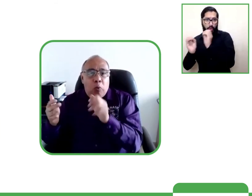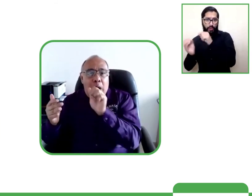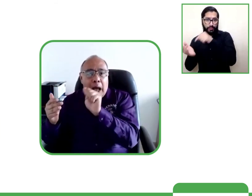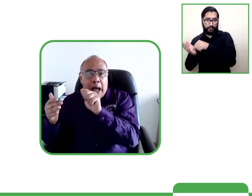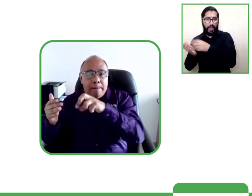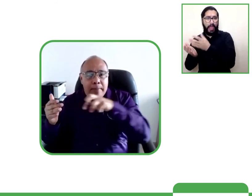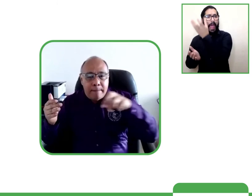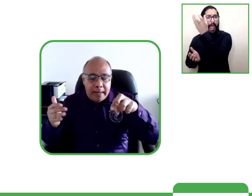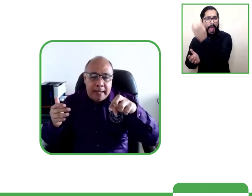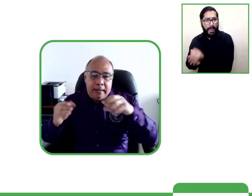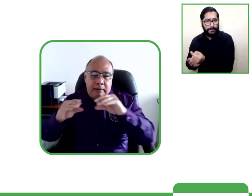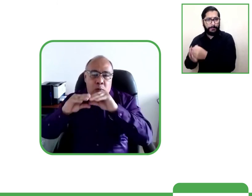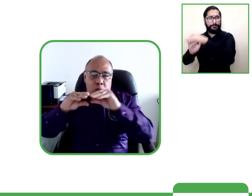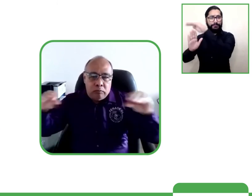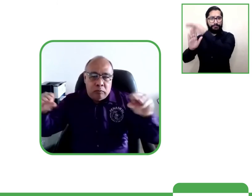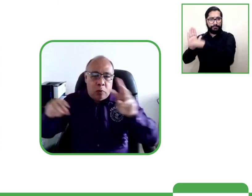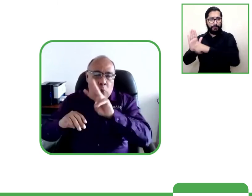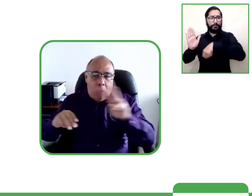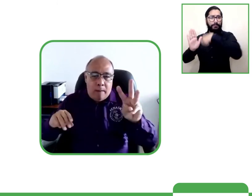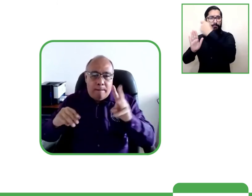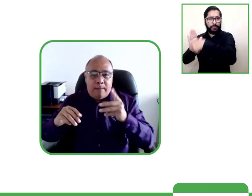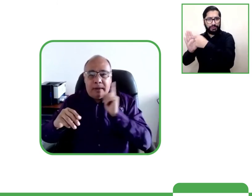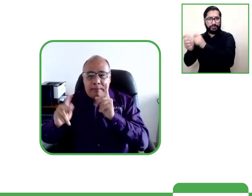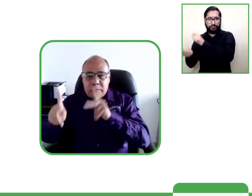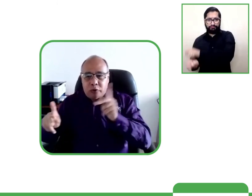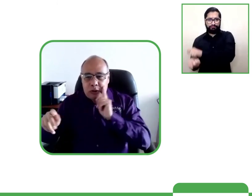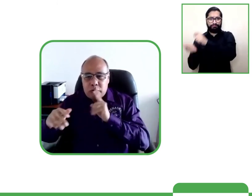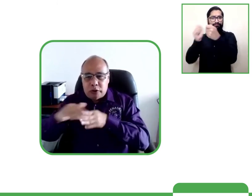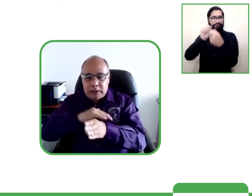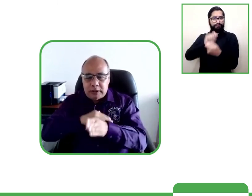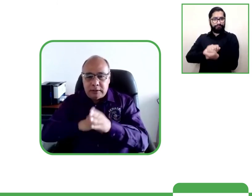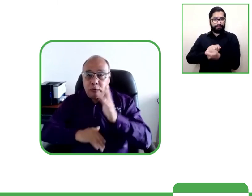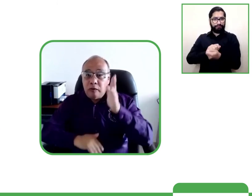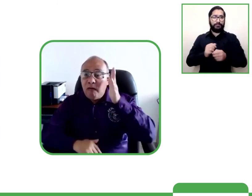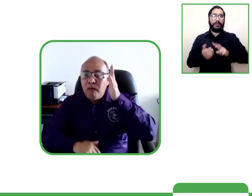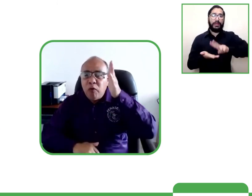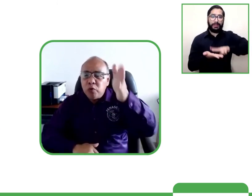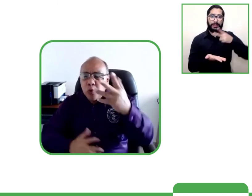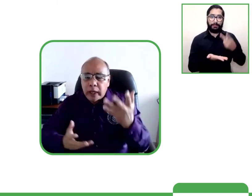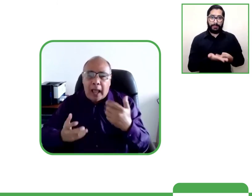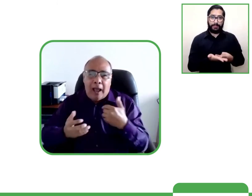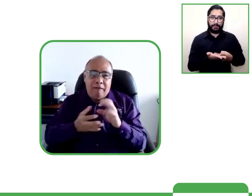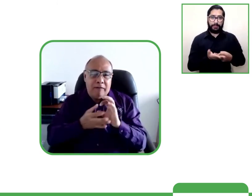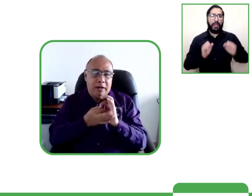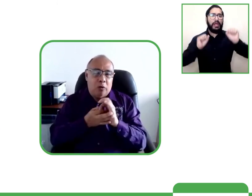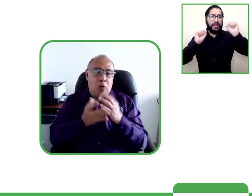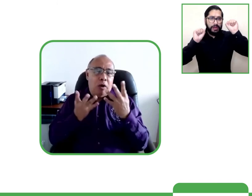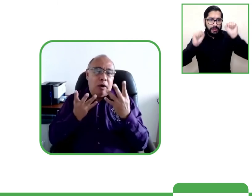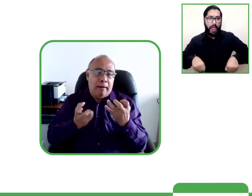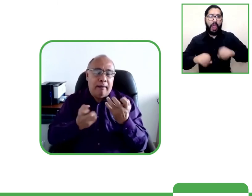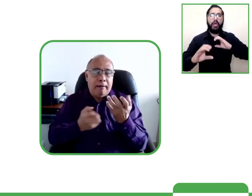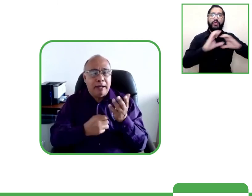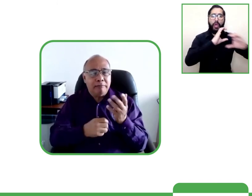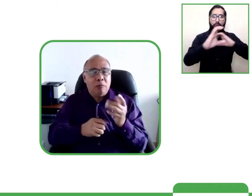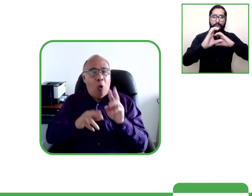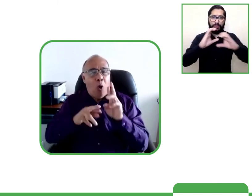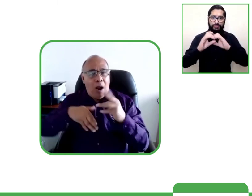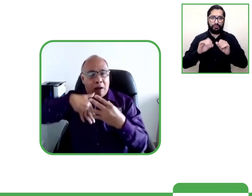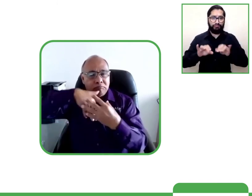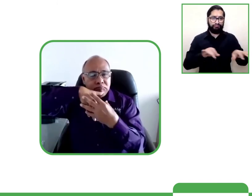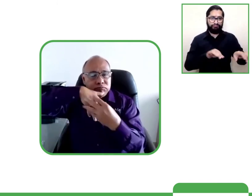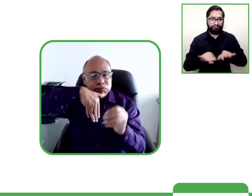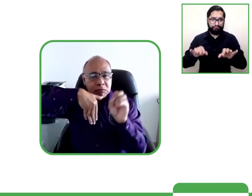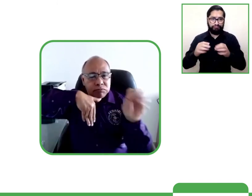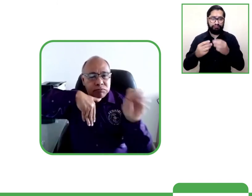and we belong to a project of the Relief Center. This center is the one that allows the communication from one platform